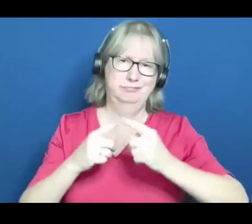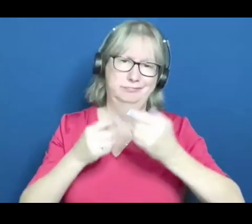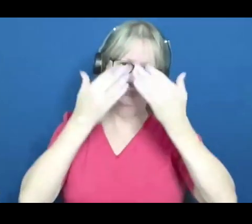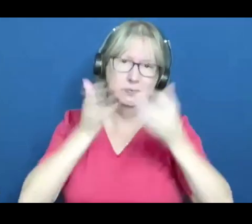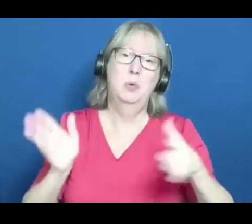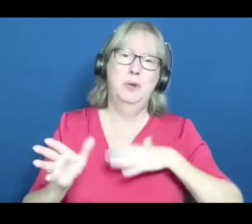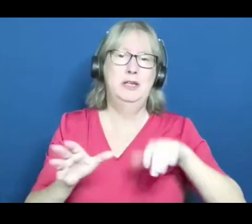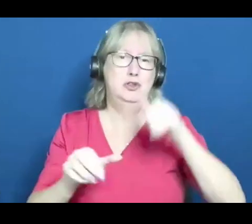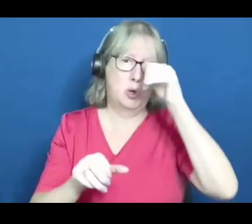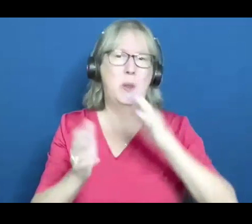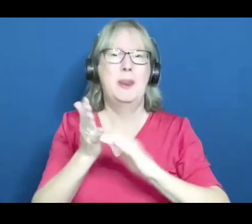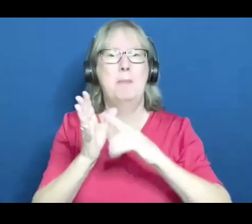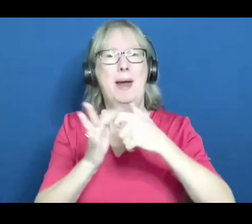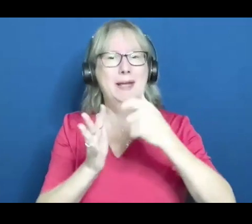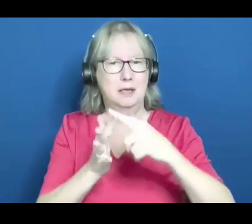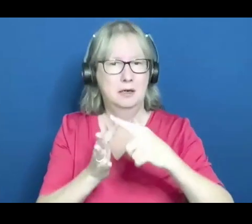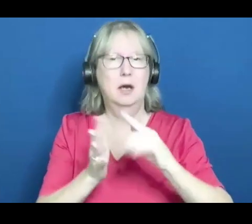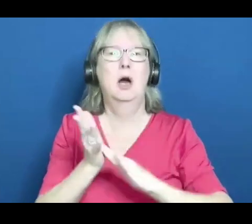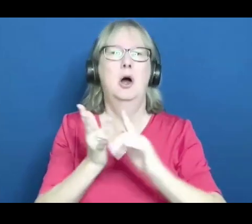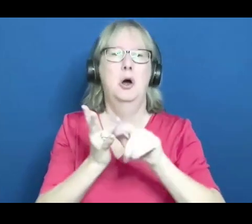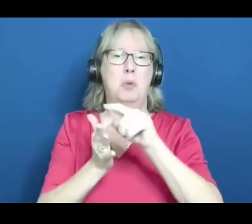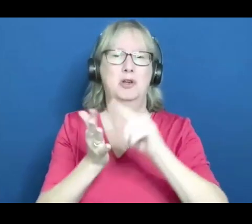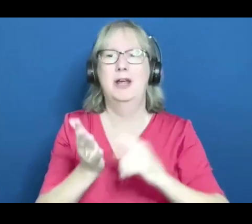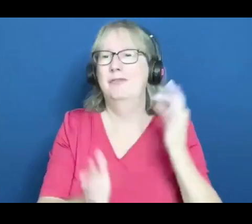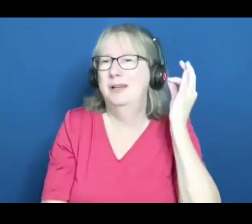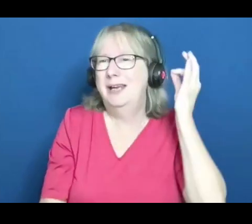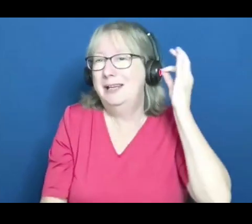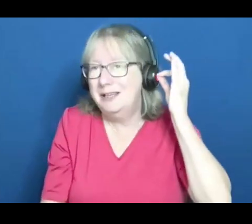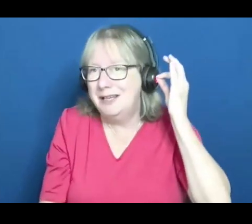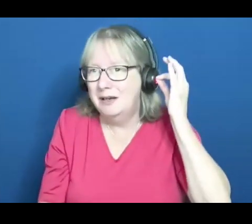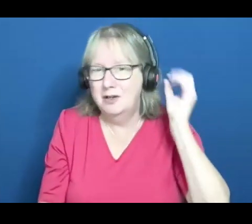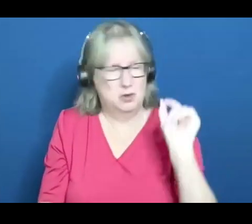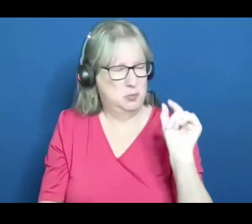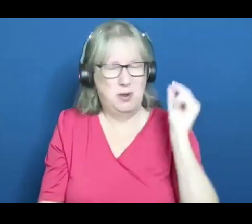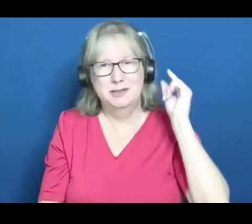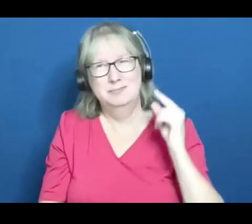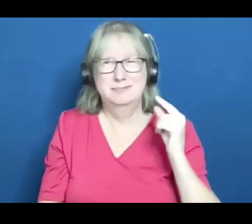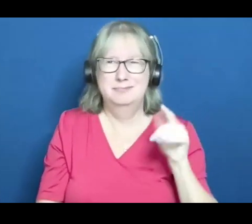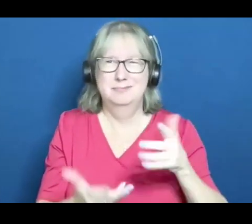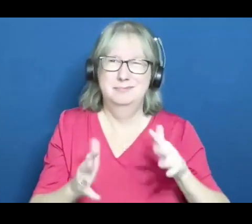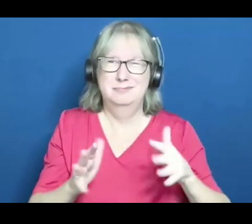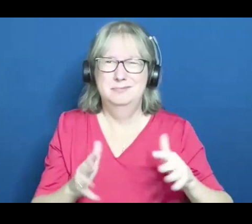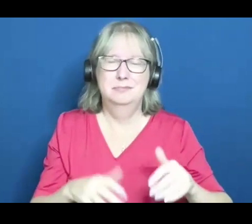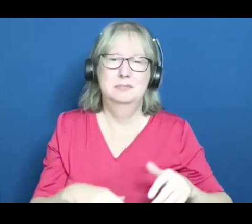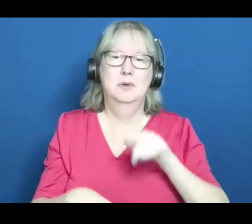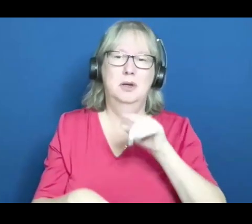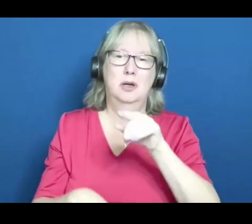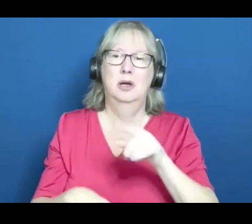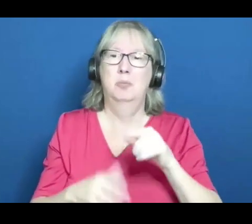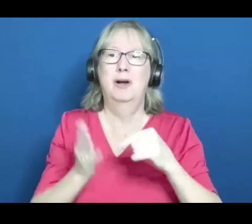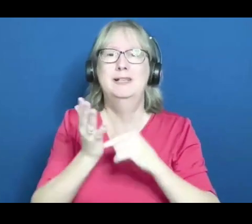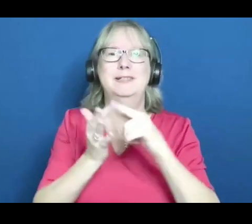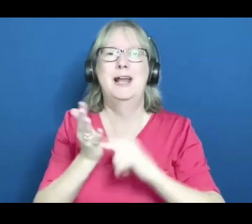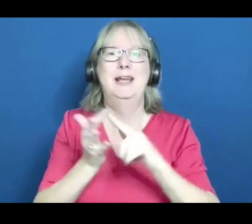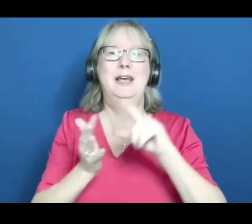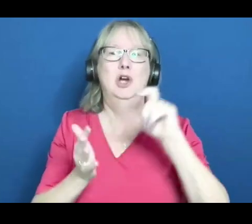and model. Some where they're very in ear, we can struggle with, but there are other ways. As long as the telecall switched on, they can wear